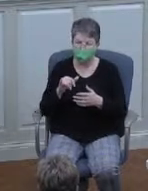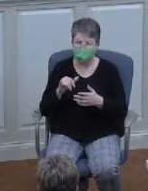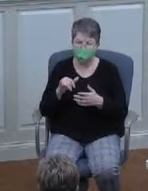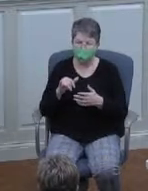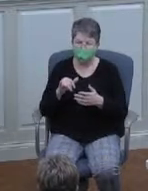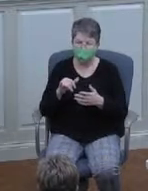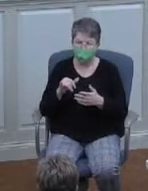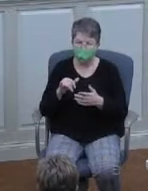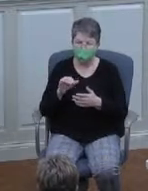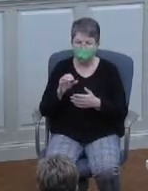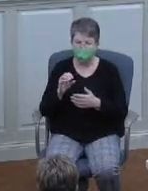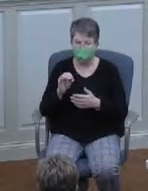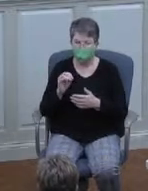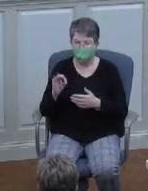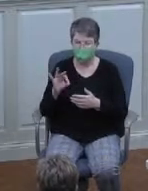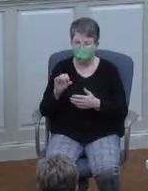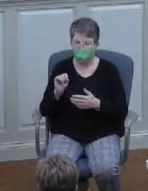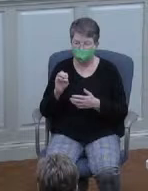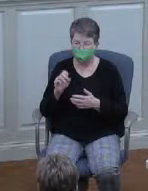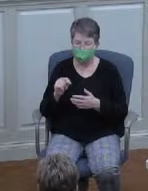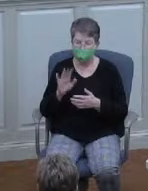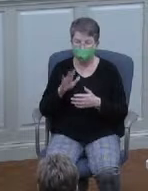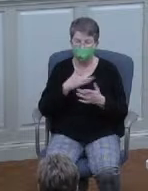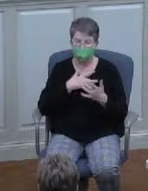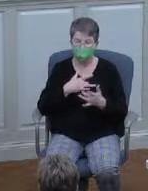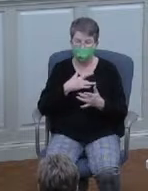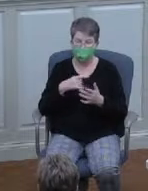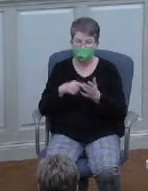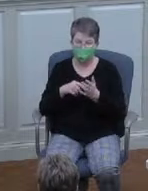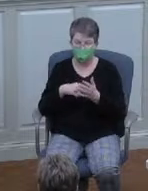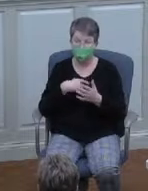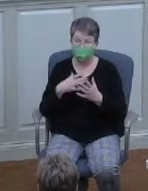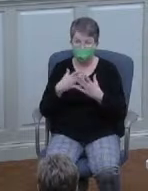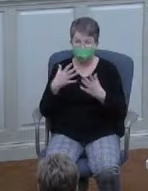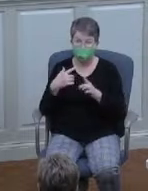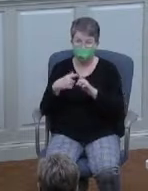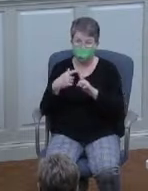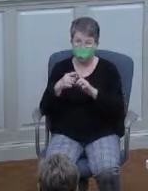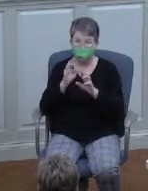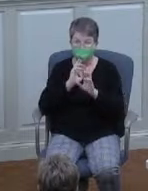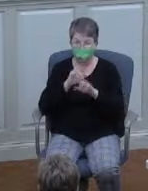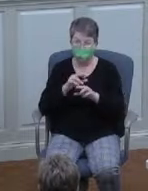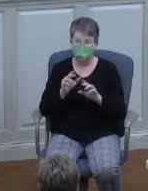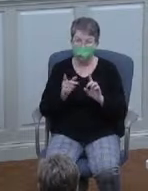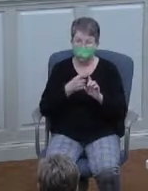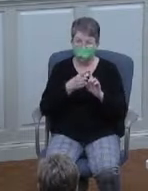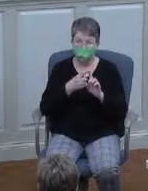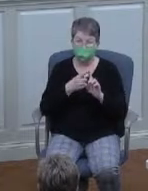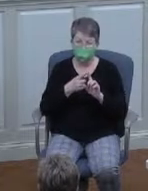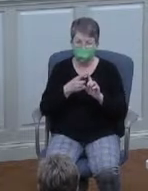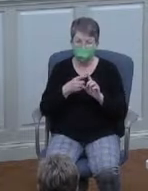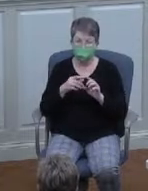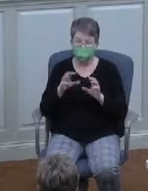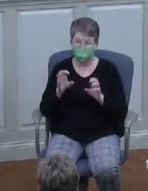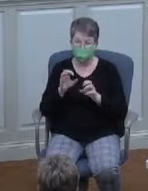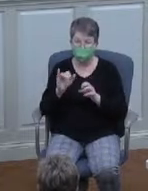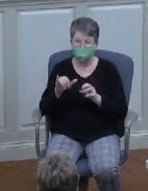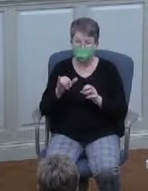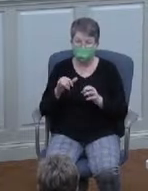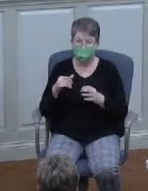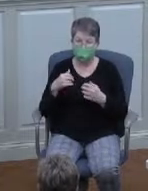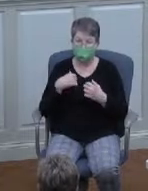usage billing cycle. And we had a lot of positive response initially. I think in doing so, we